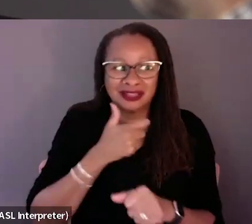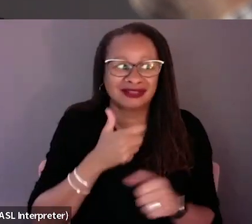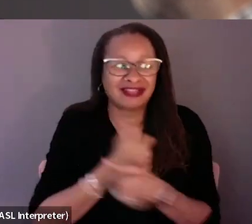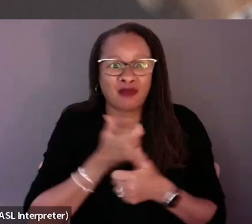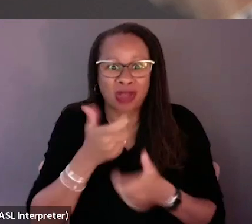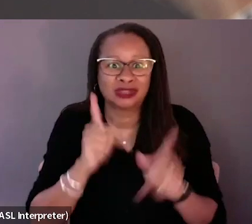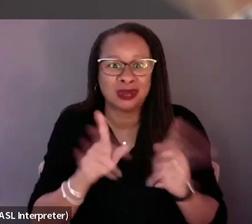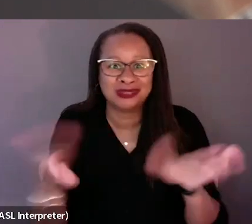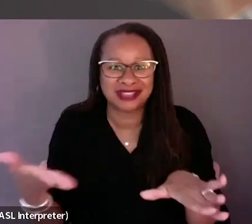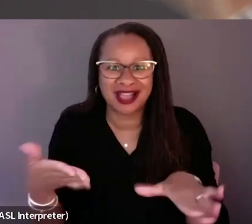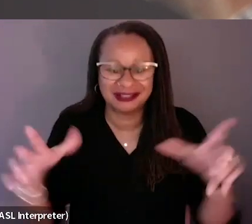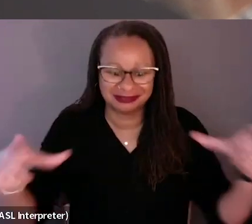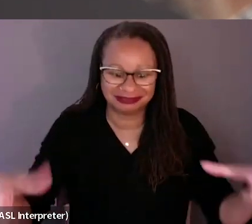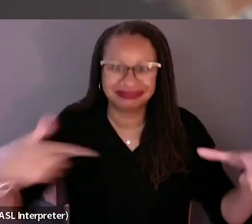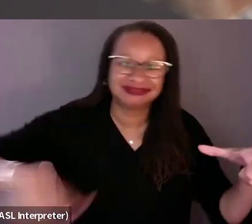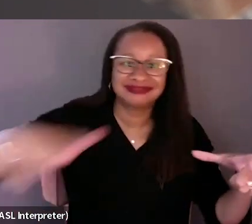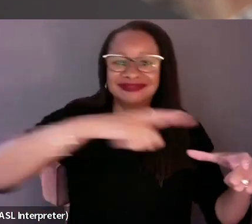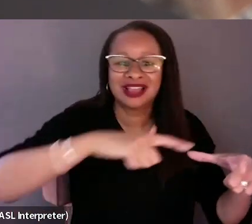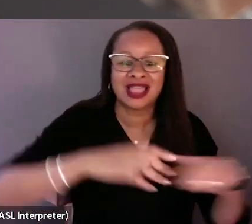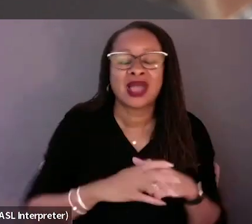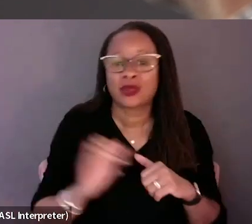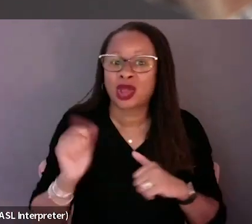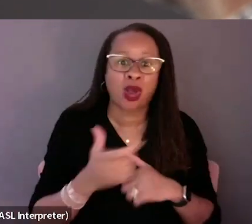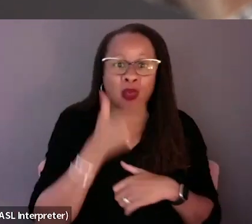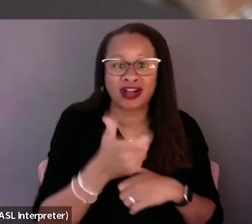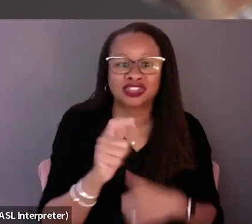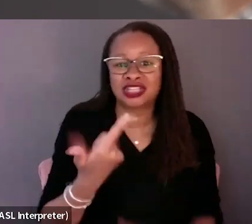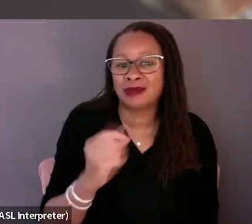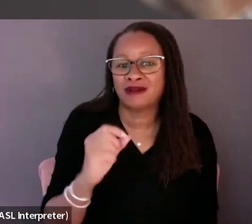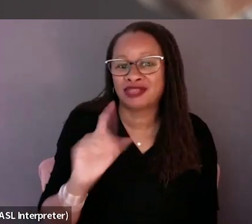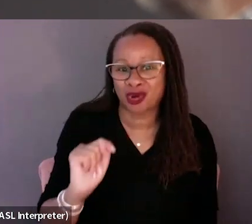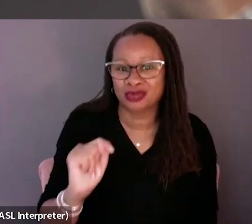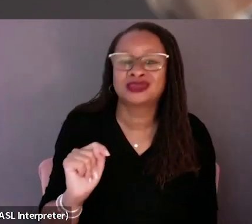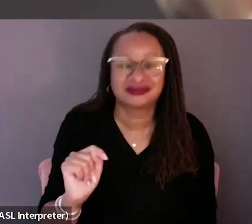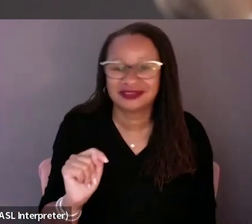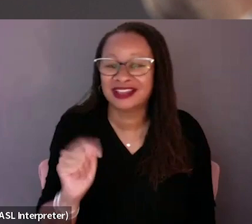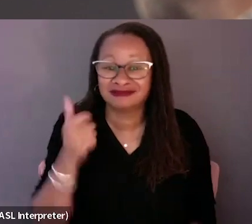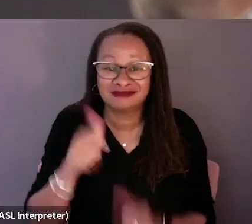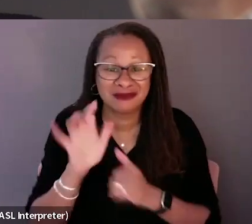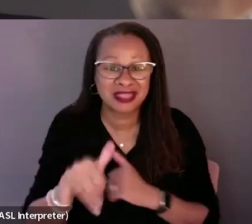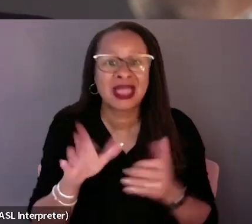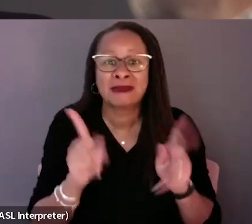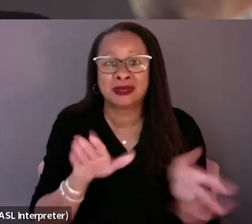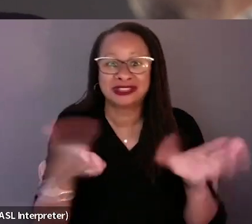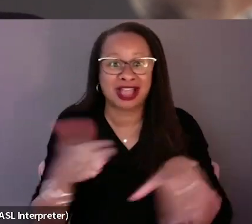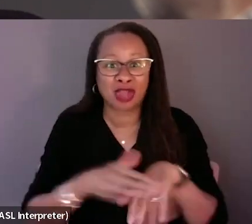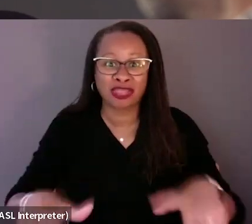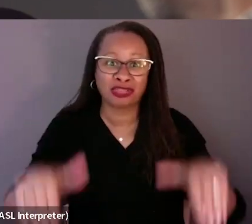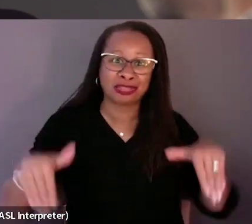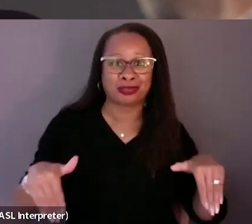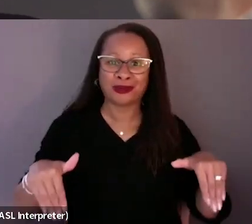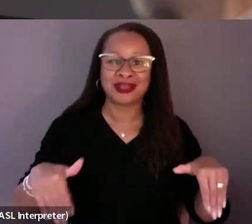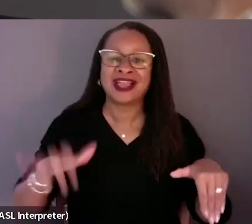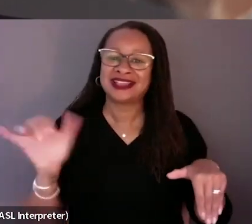and we watched all seasons of Game of Thrones, and people were dying there trying to get on the throne, and it's like kind of